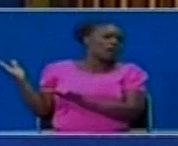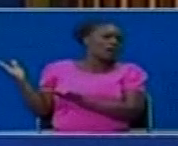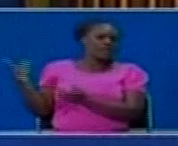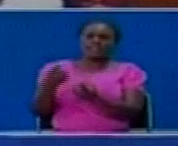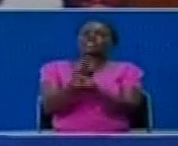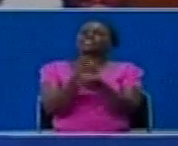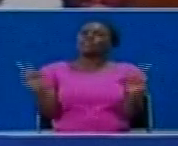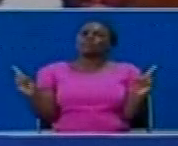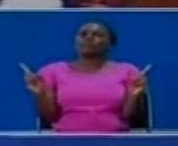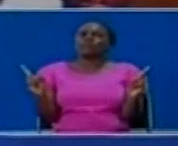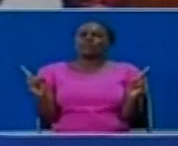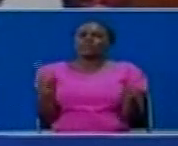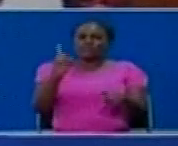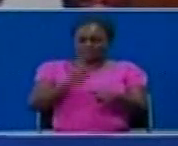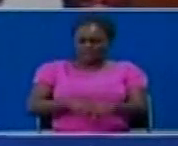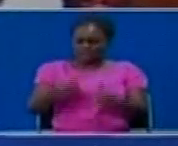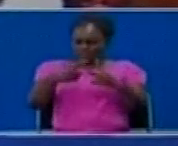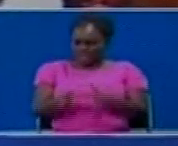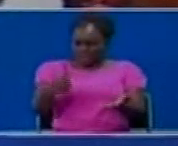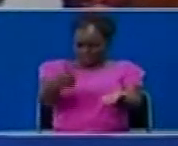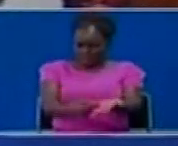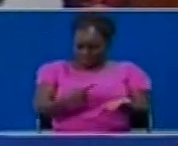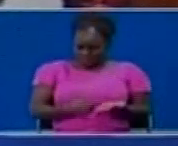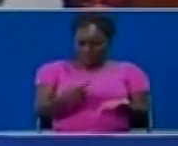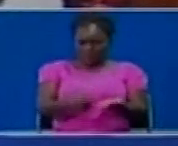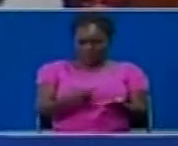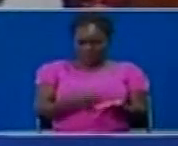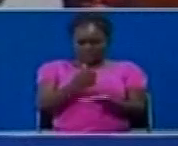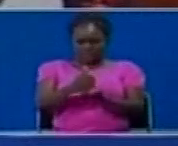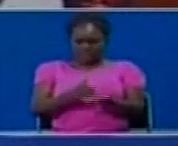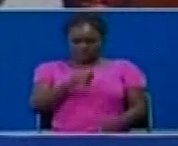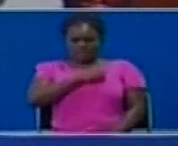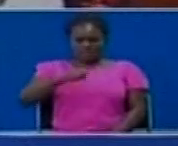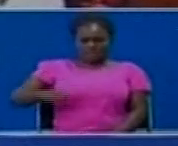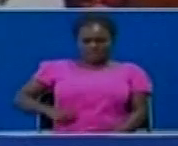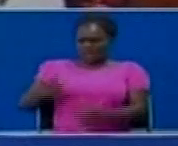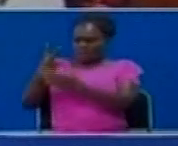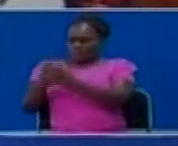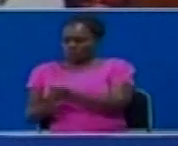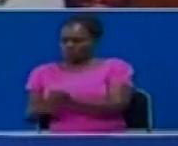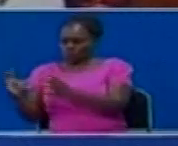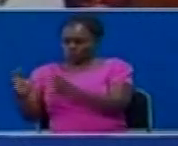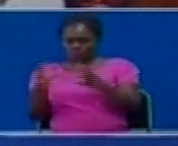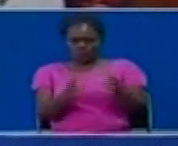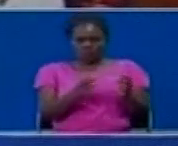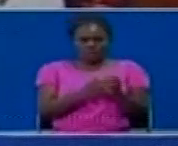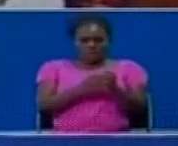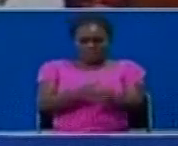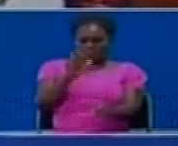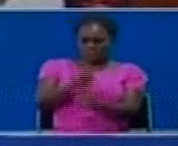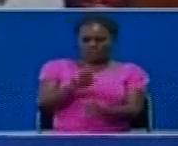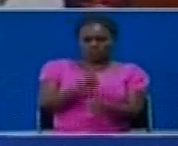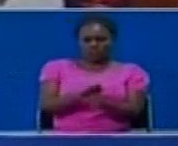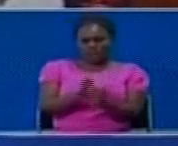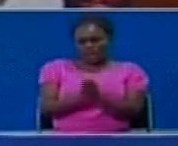democracy. And when they got down to the business of the day, a section of senators from both the political divide, led by the majority